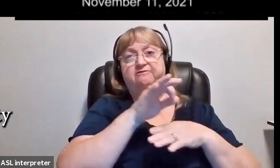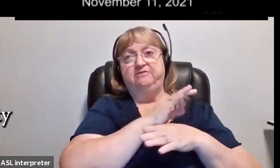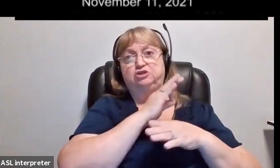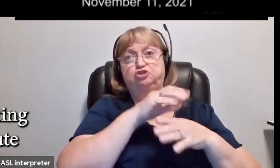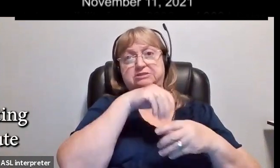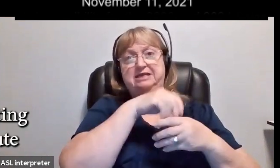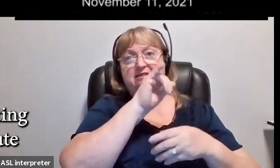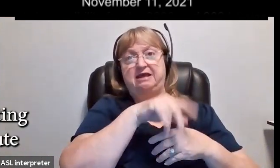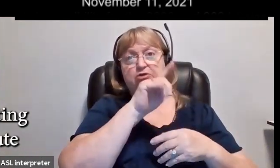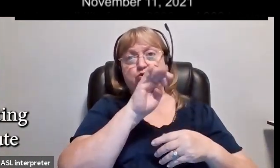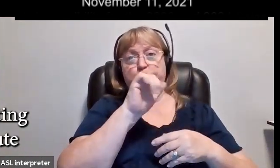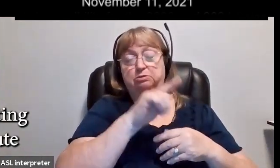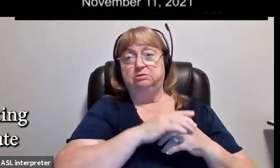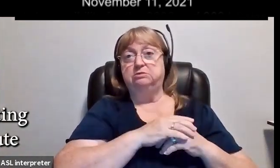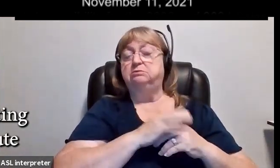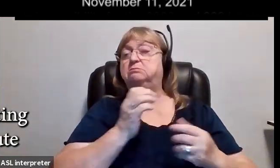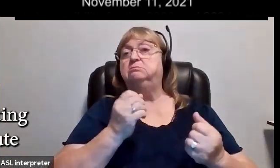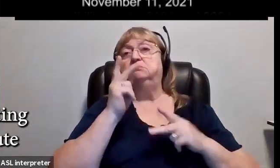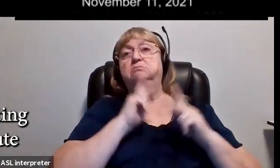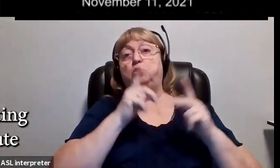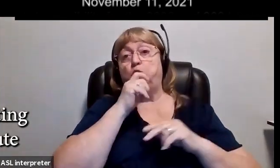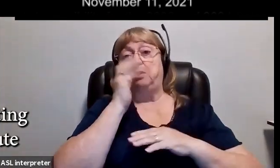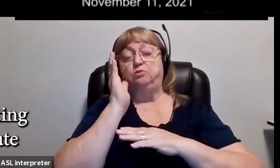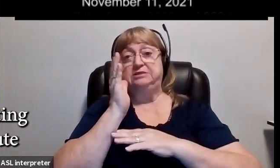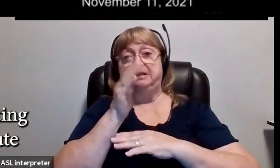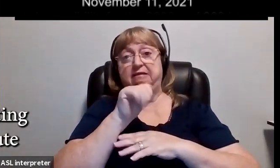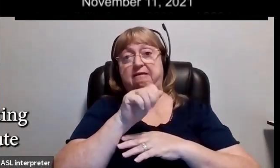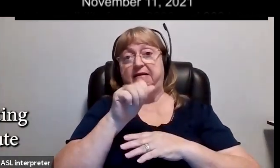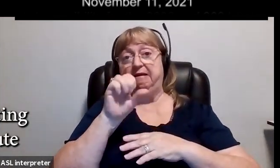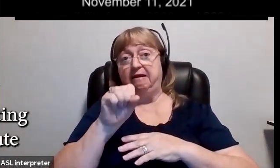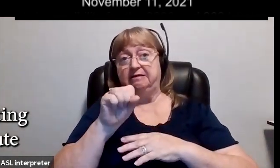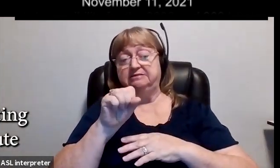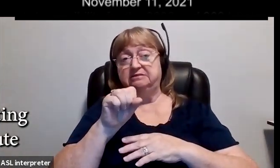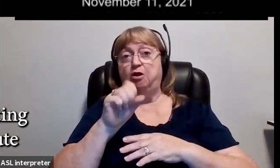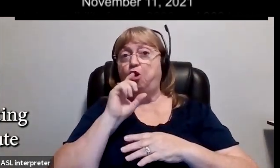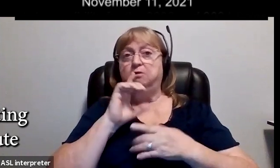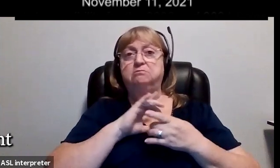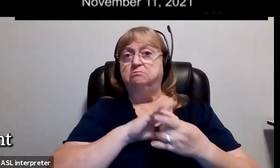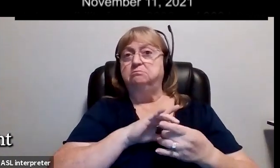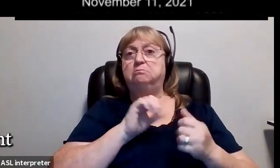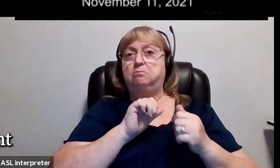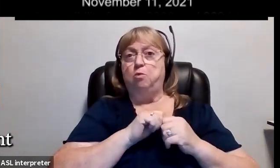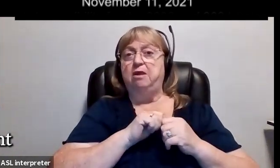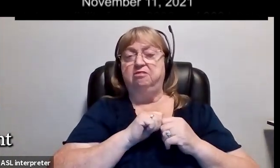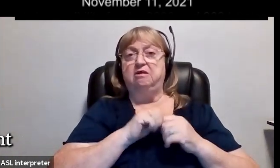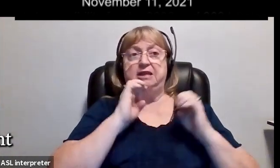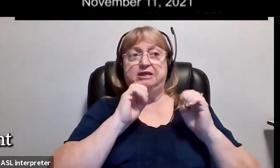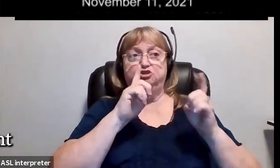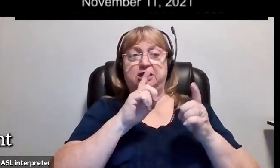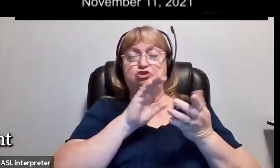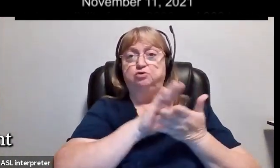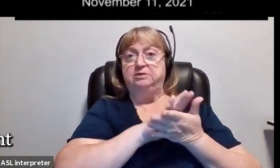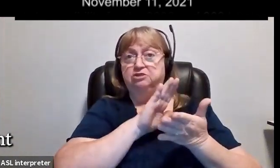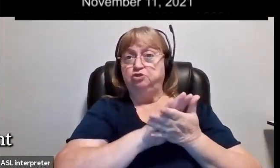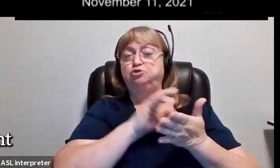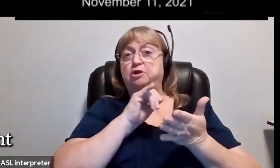that tool. Many of the people who are presenting at AAS are associated with an educational institution that